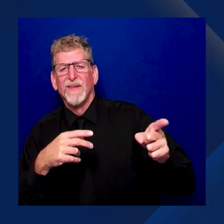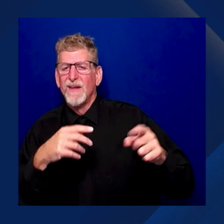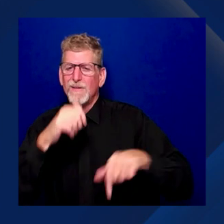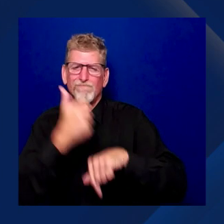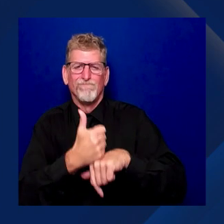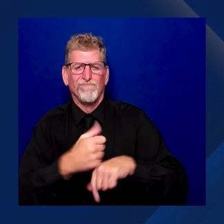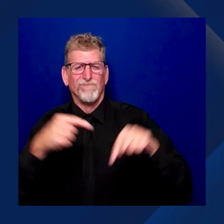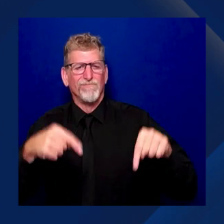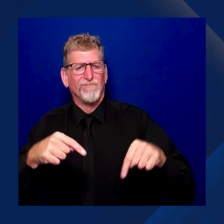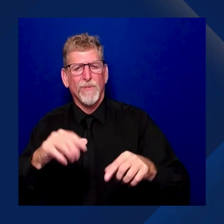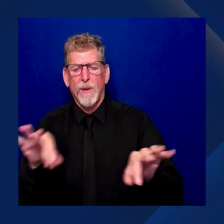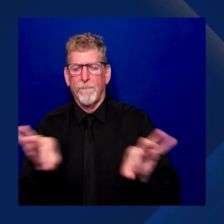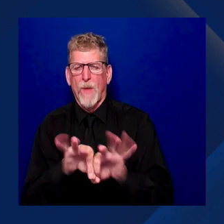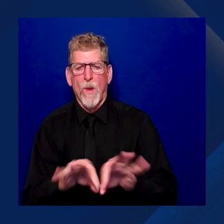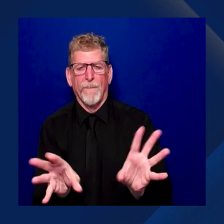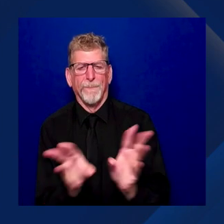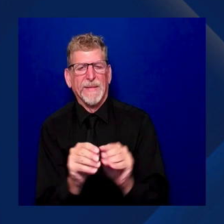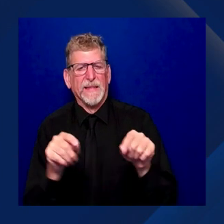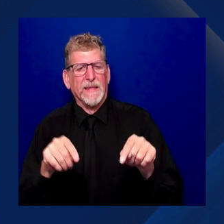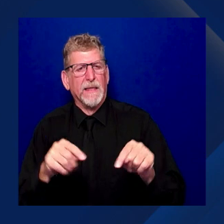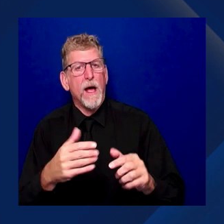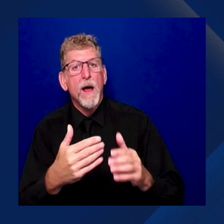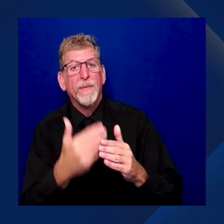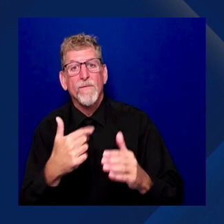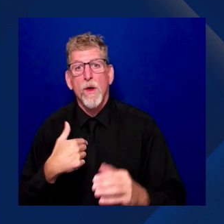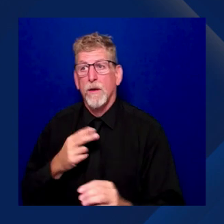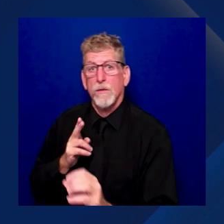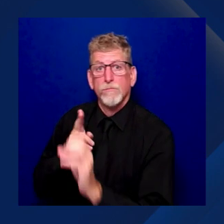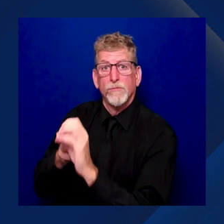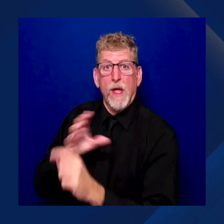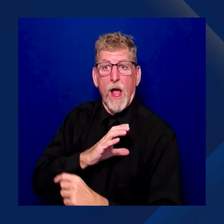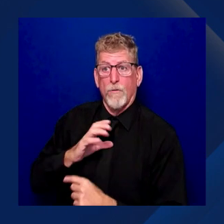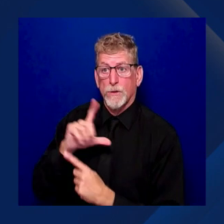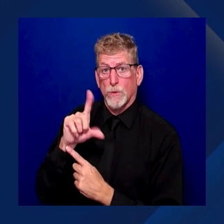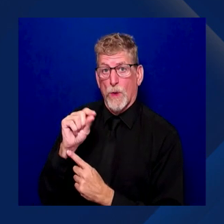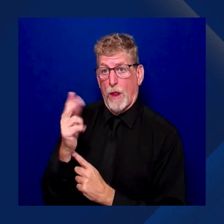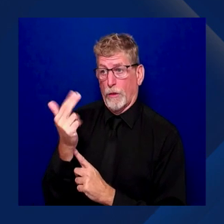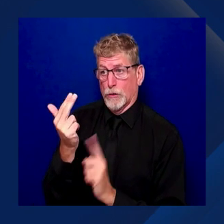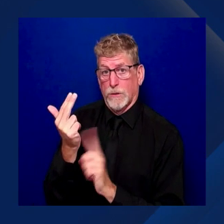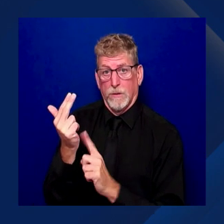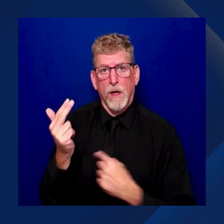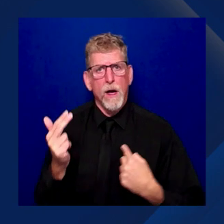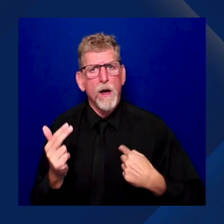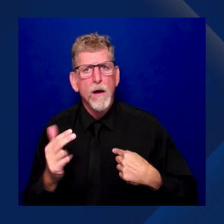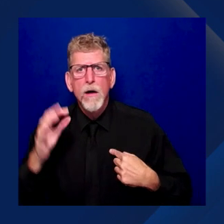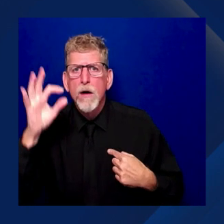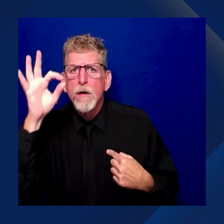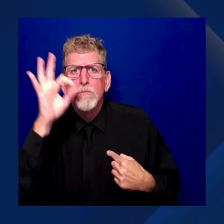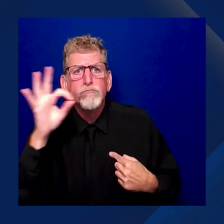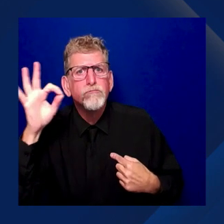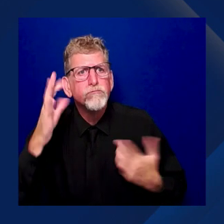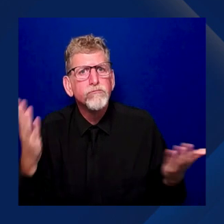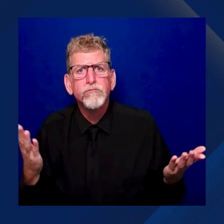2013, I had no idea just how dire our nation's maternal mortality and morbidity